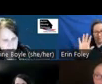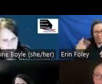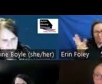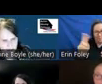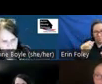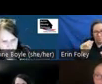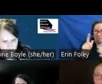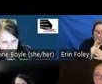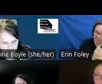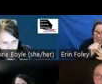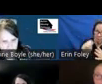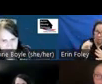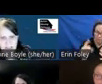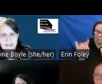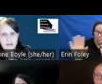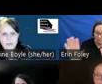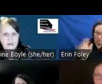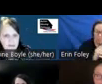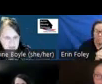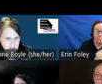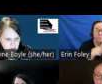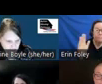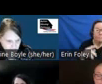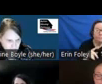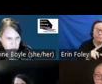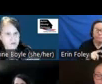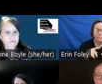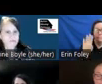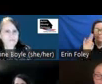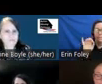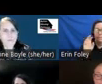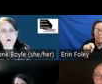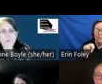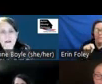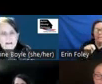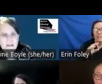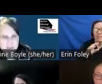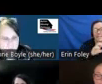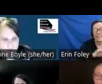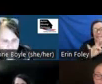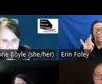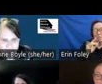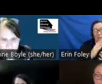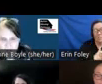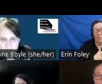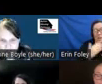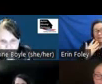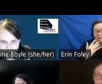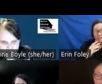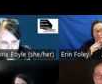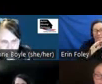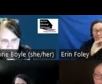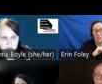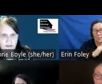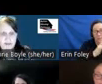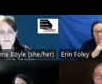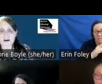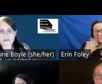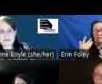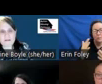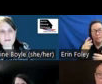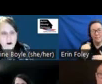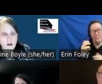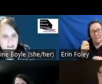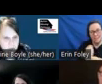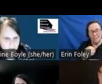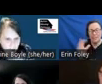Ben gets on the Section 8 waiting list at 18, waits 10 years for a voucher. While waiting, his mother is his adult family care provider and his father